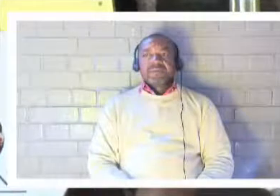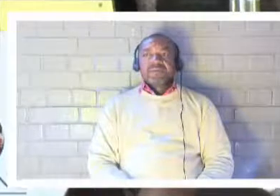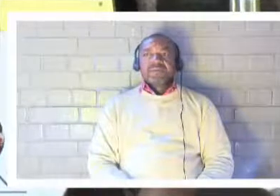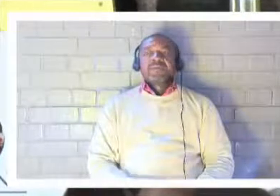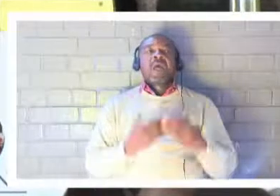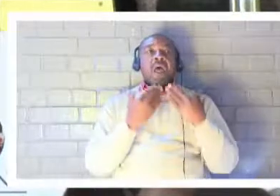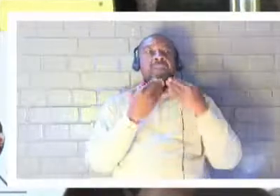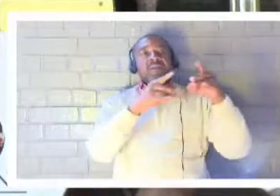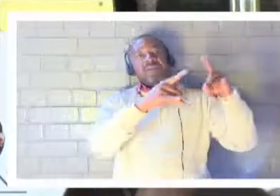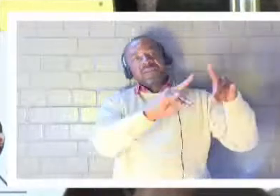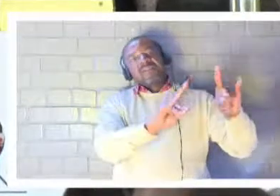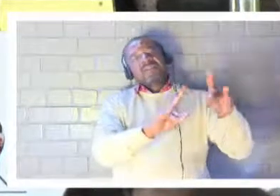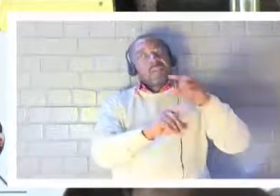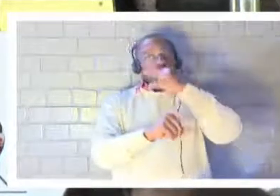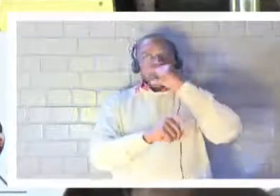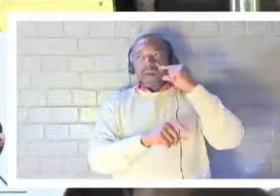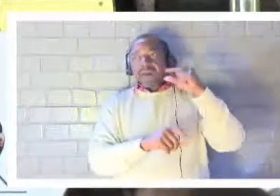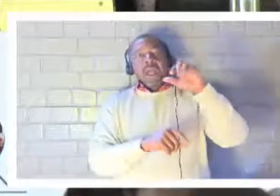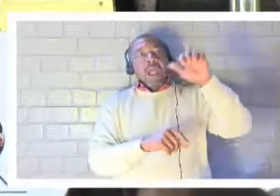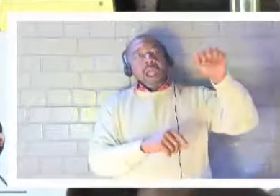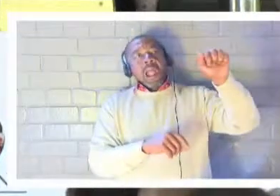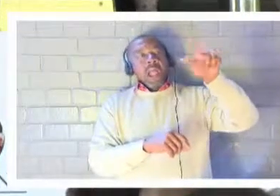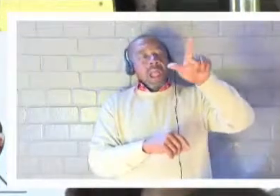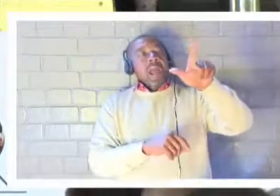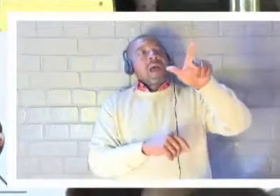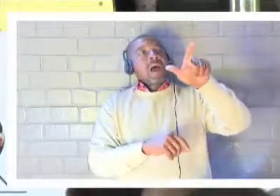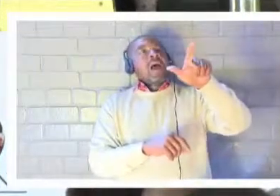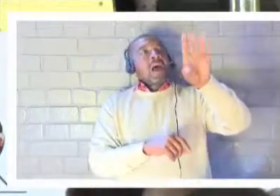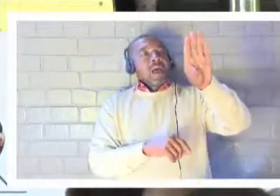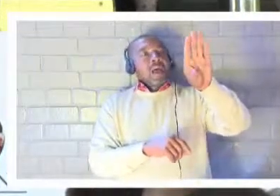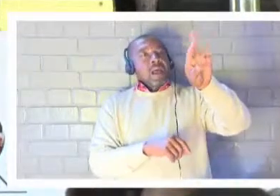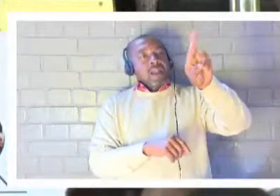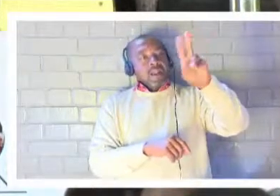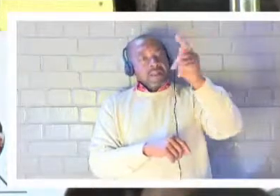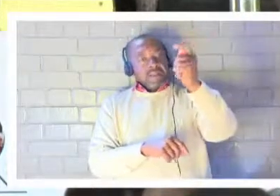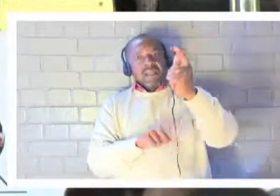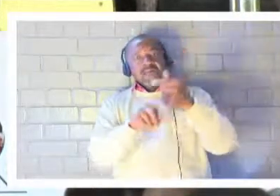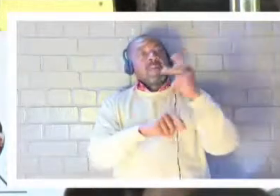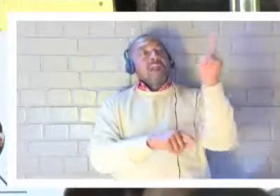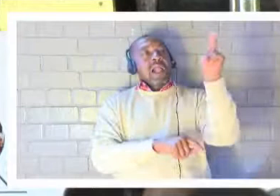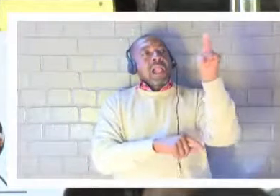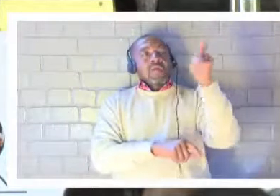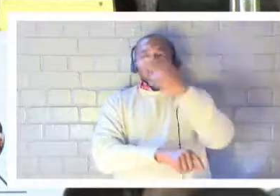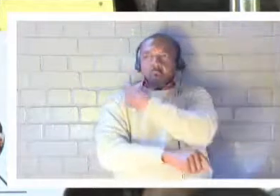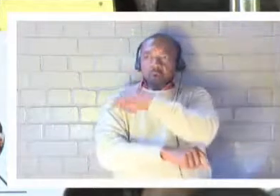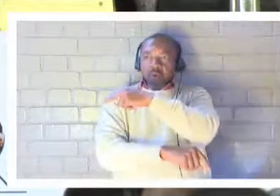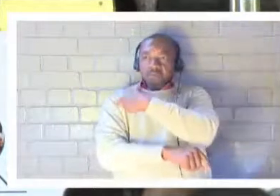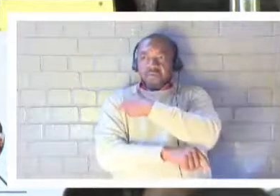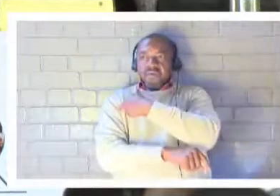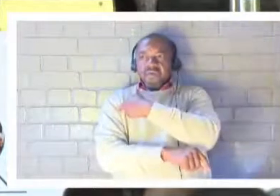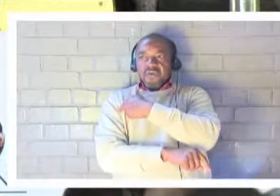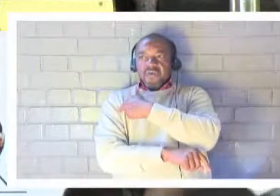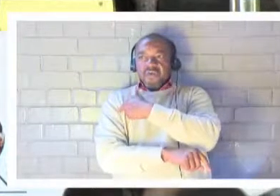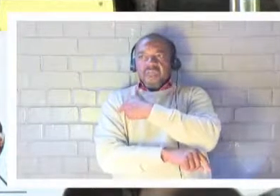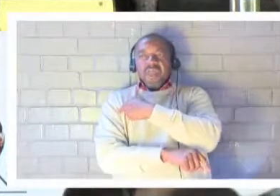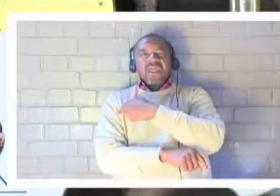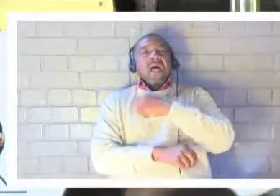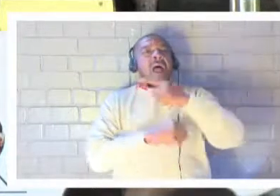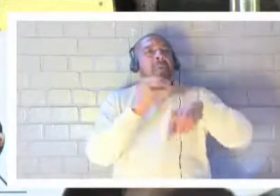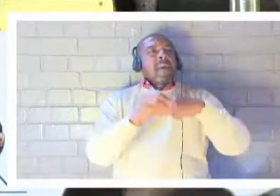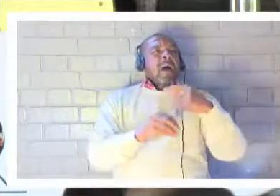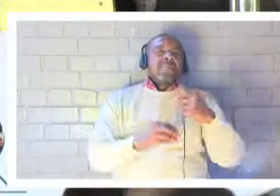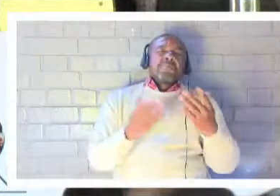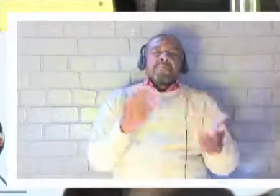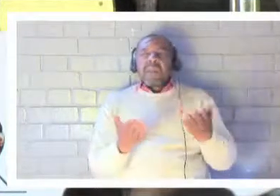Thank you, Chair. My name is Albert Dikhala from Kalafang Hospital. On the question of whether we